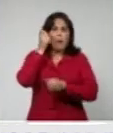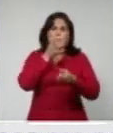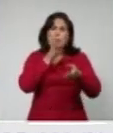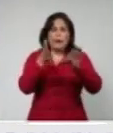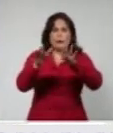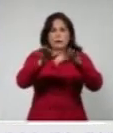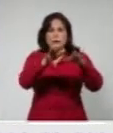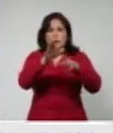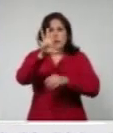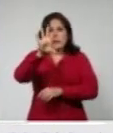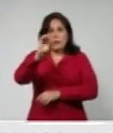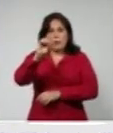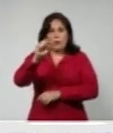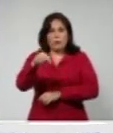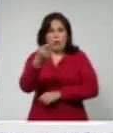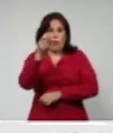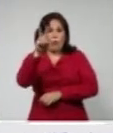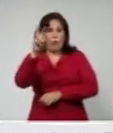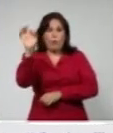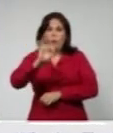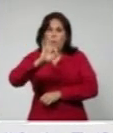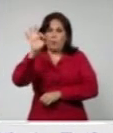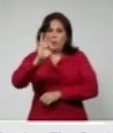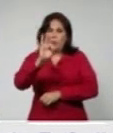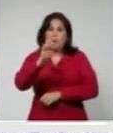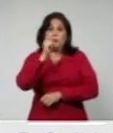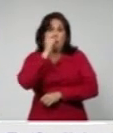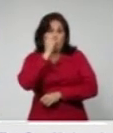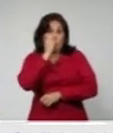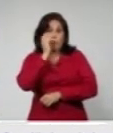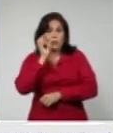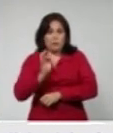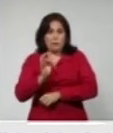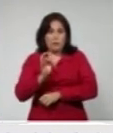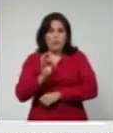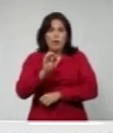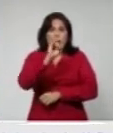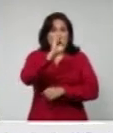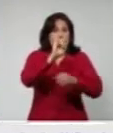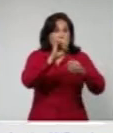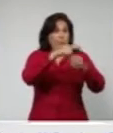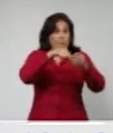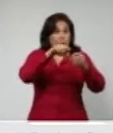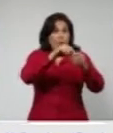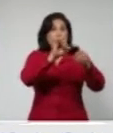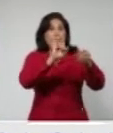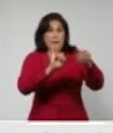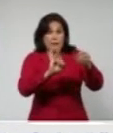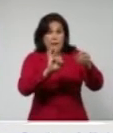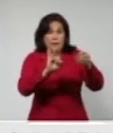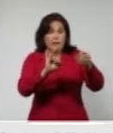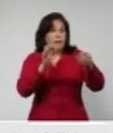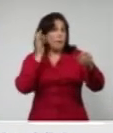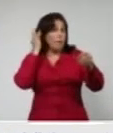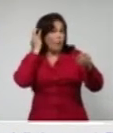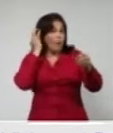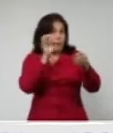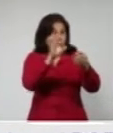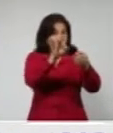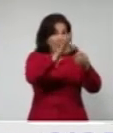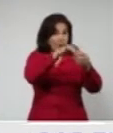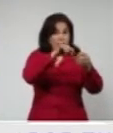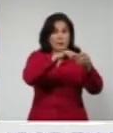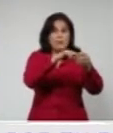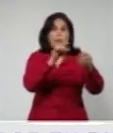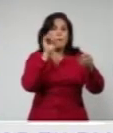335. Of the 15 diagnosed cases yesterday, 8 are male